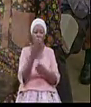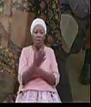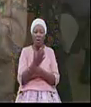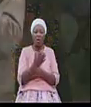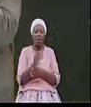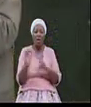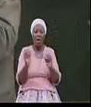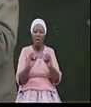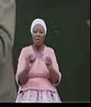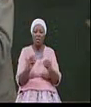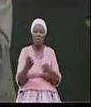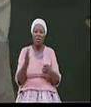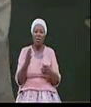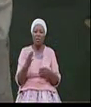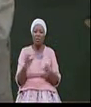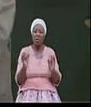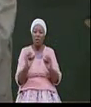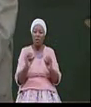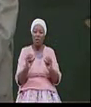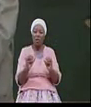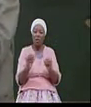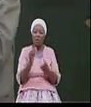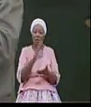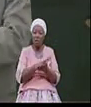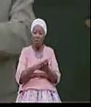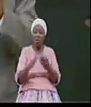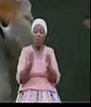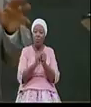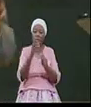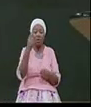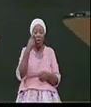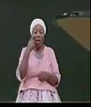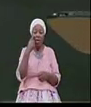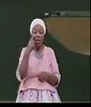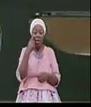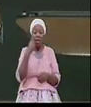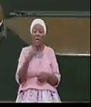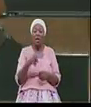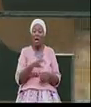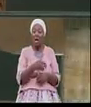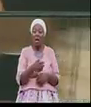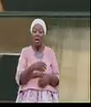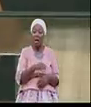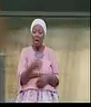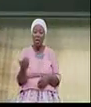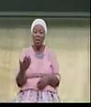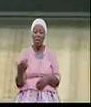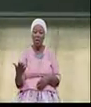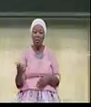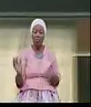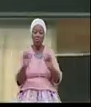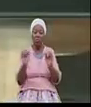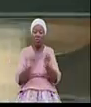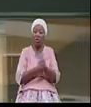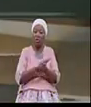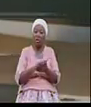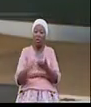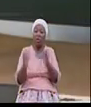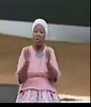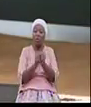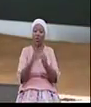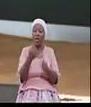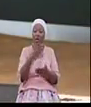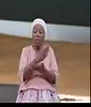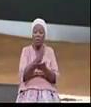anything unclean with your eyes, anything unclean with any part of